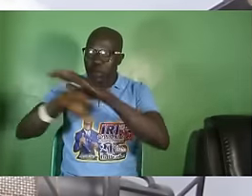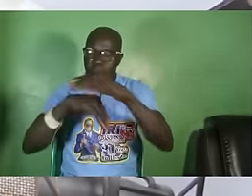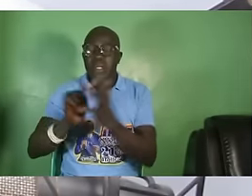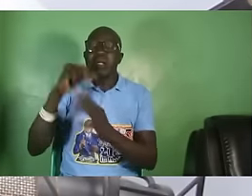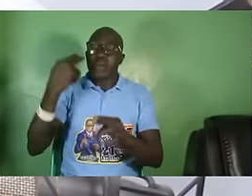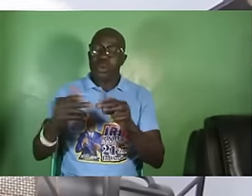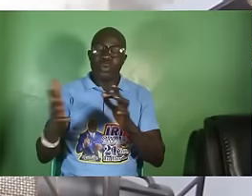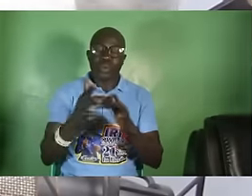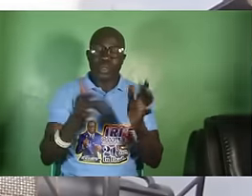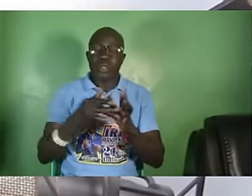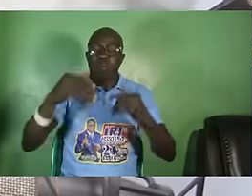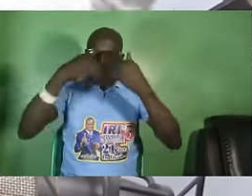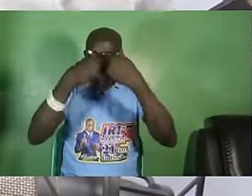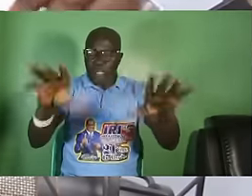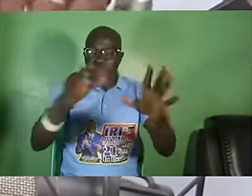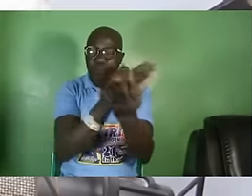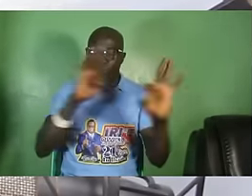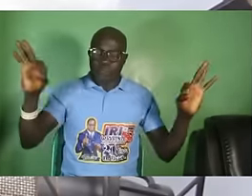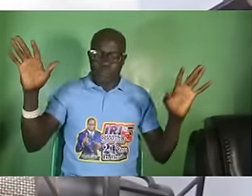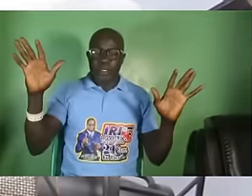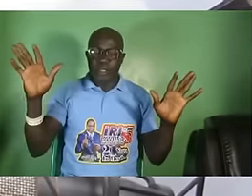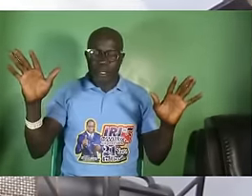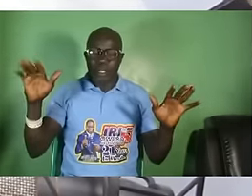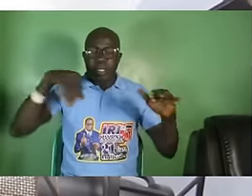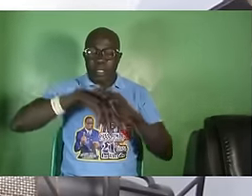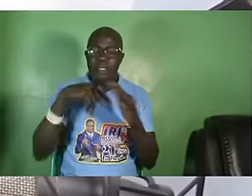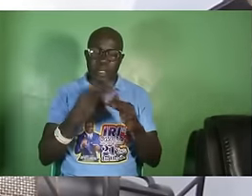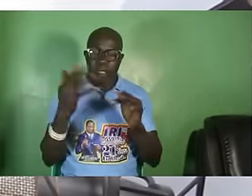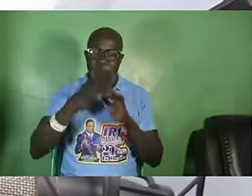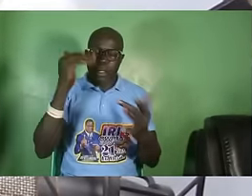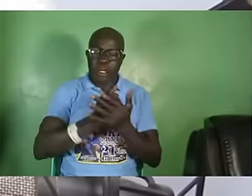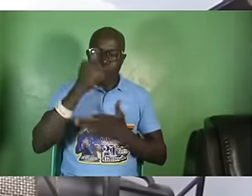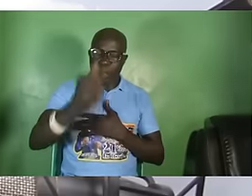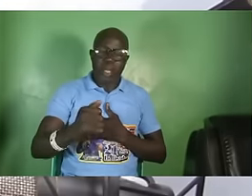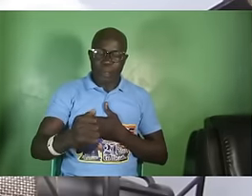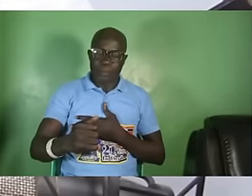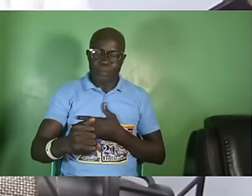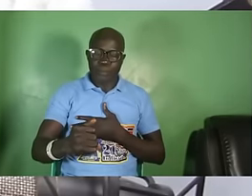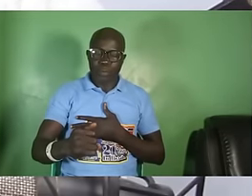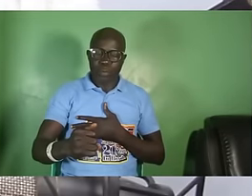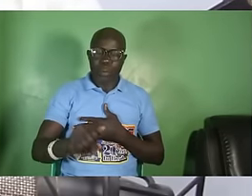that delay. In the name of Jesus. I can set free. In the name of Jesus.